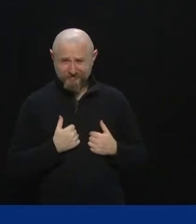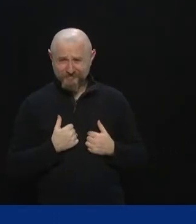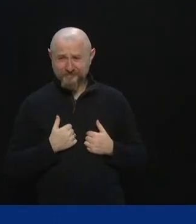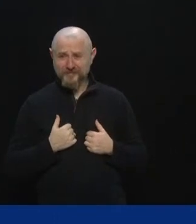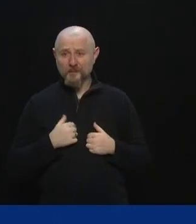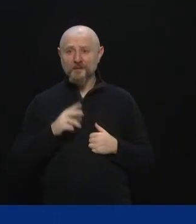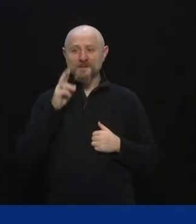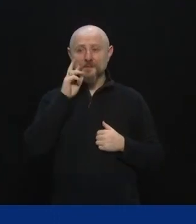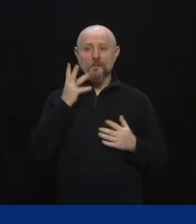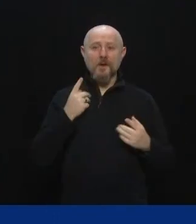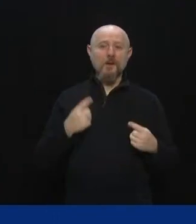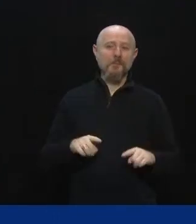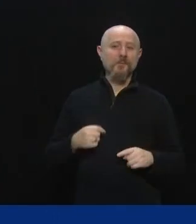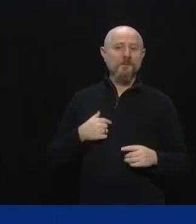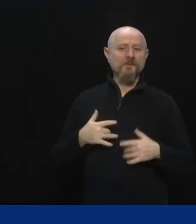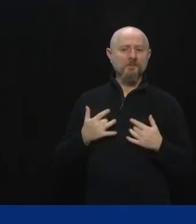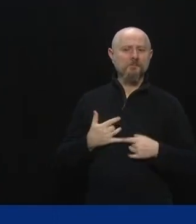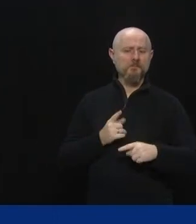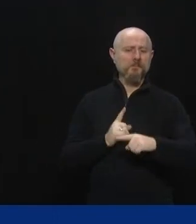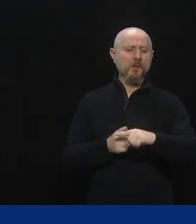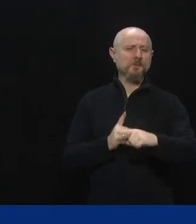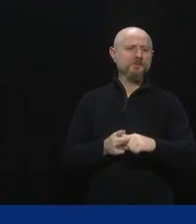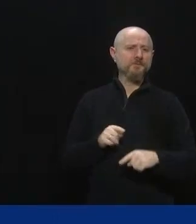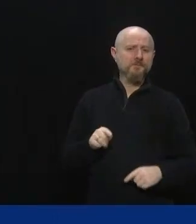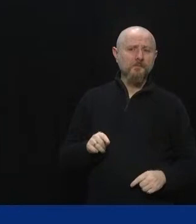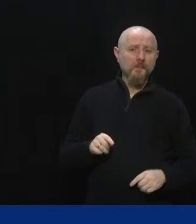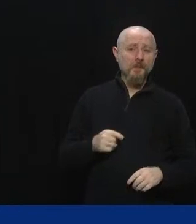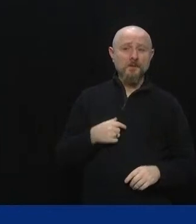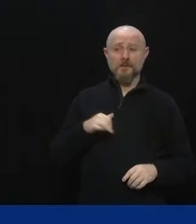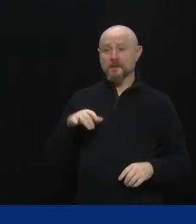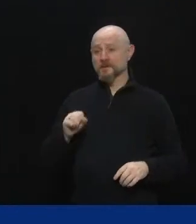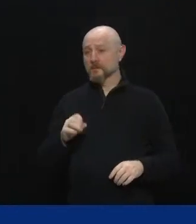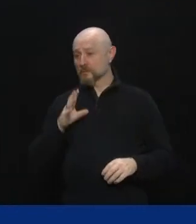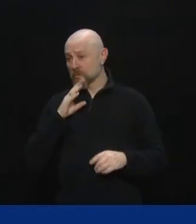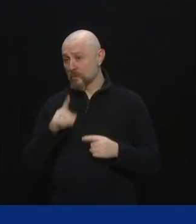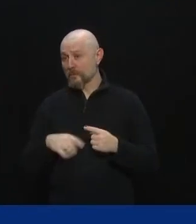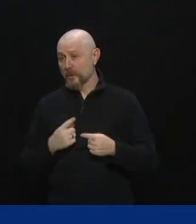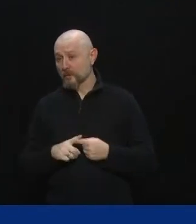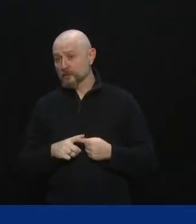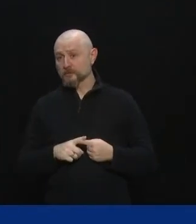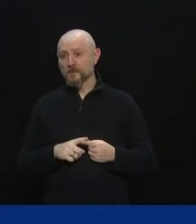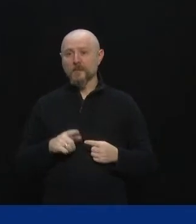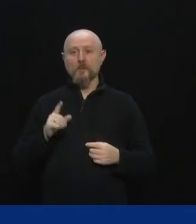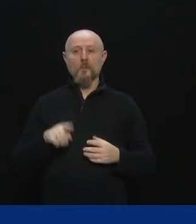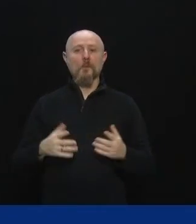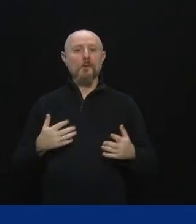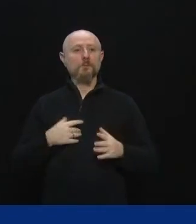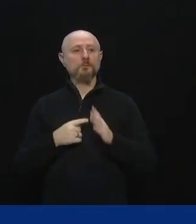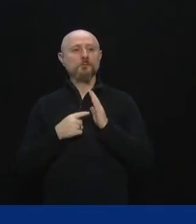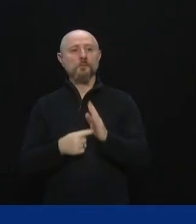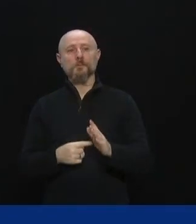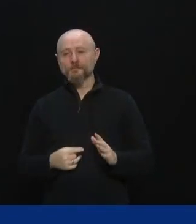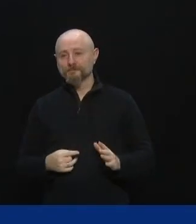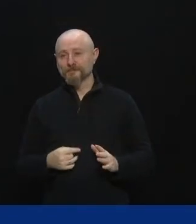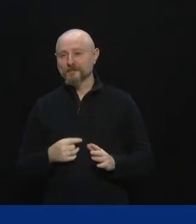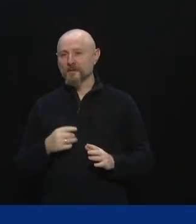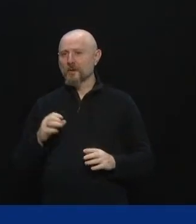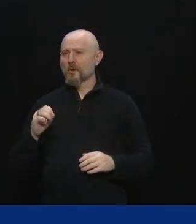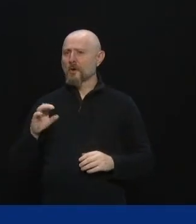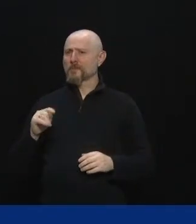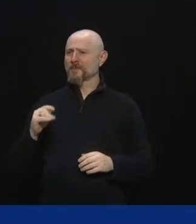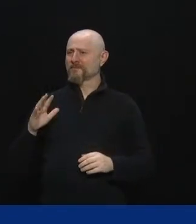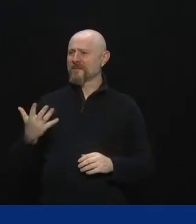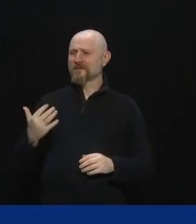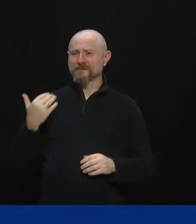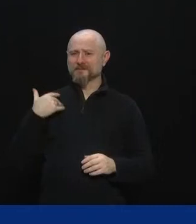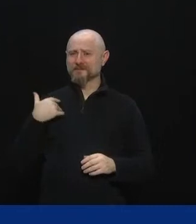but I'm feeling good. Yes, what you're talking about is exactly what I showed in, I think, October 5th. I showed the